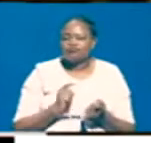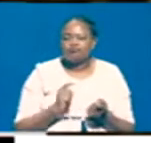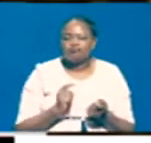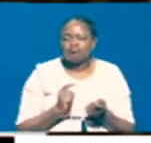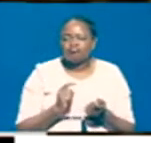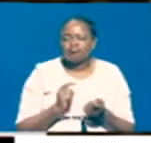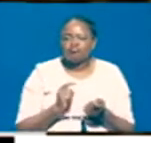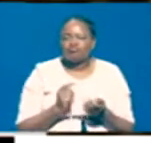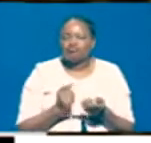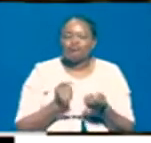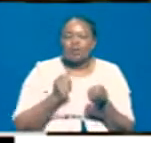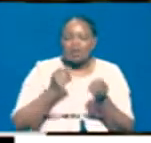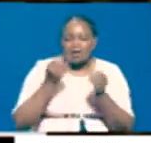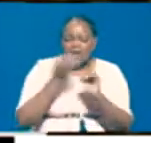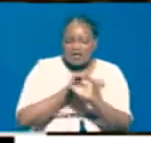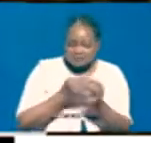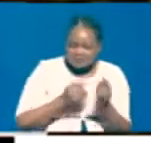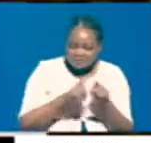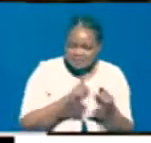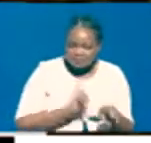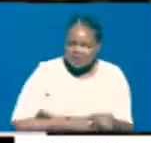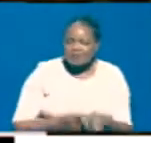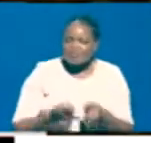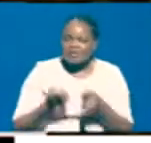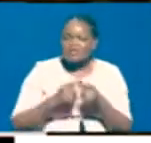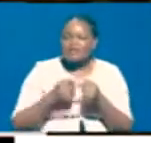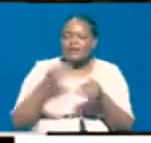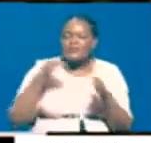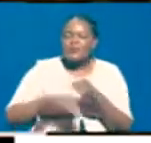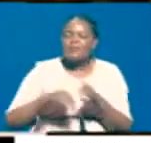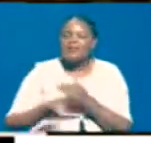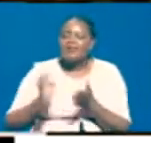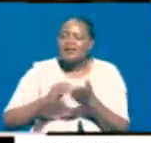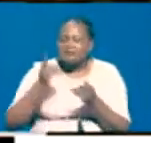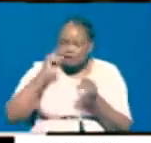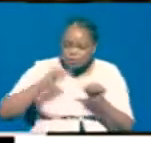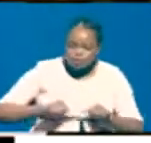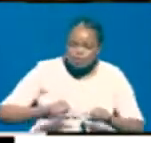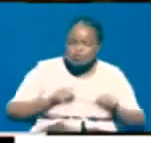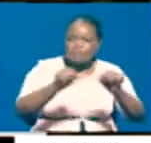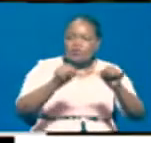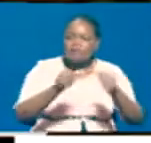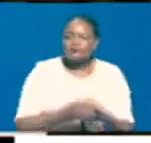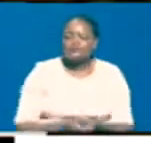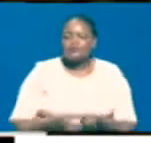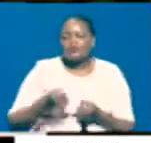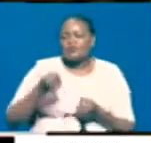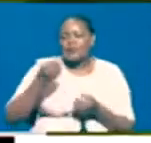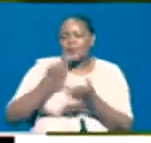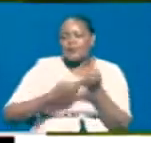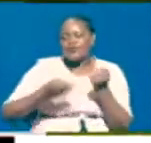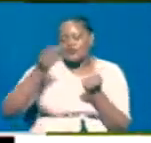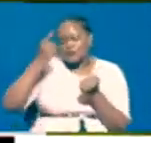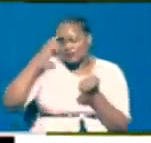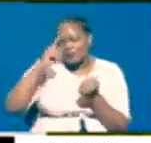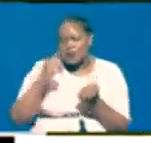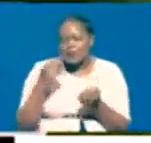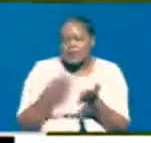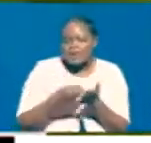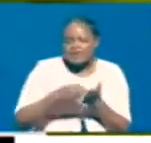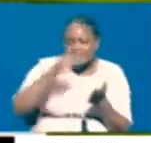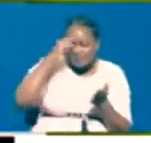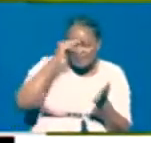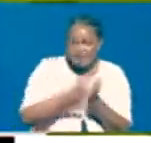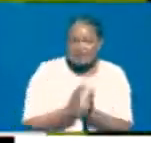able to harvest, and at the same time, immediately plant for sustainability. Both for the predictable revenue for the government, but also for the forest industry. After